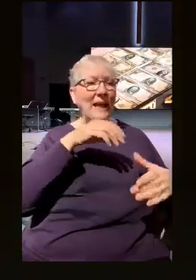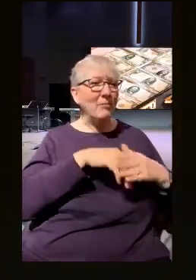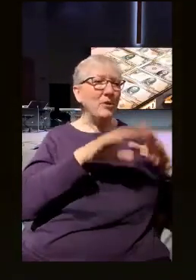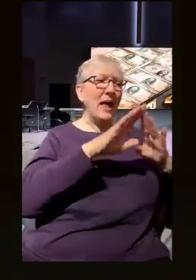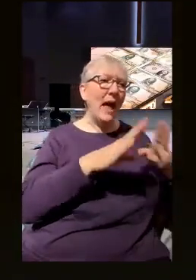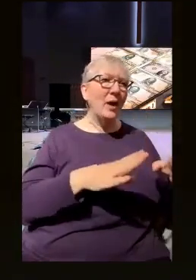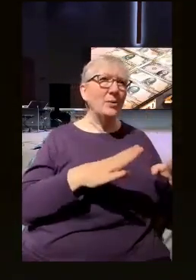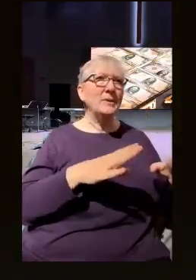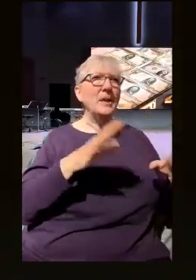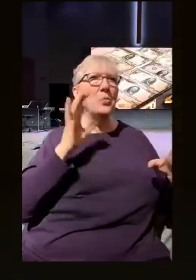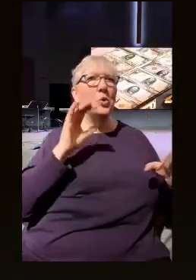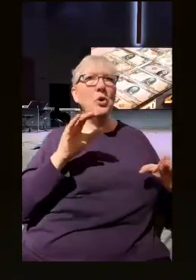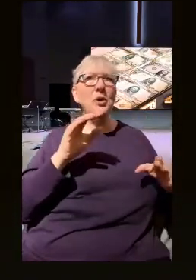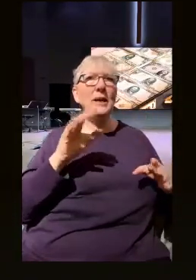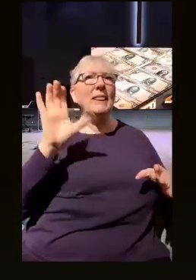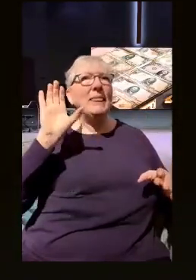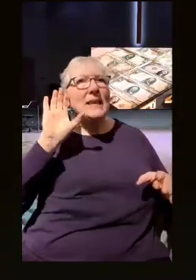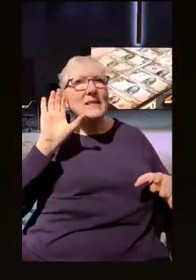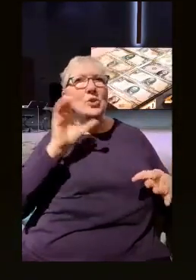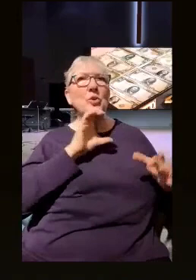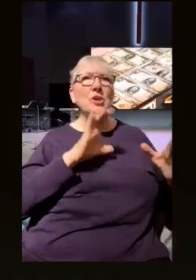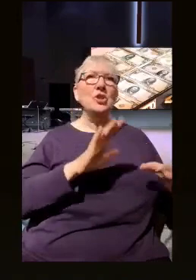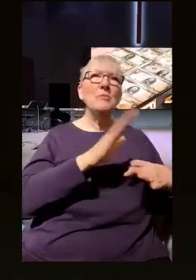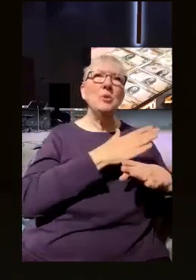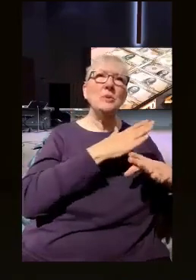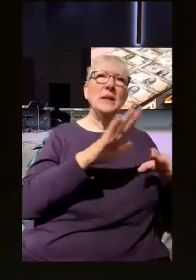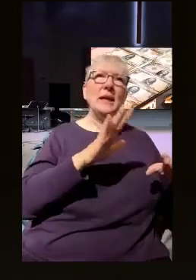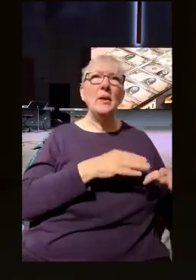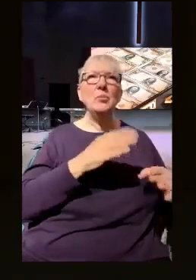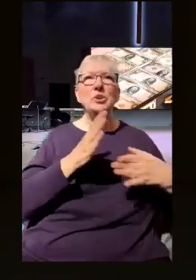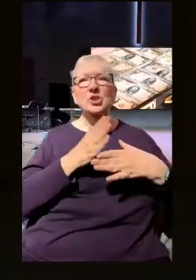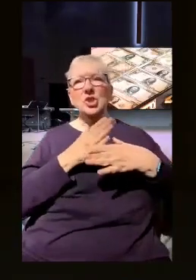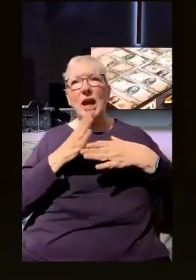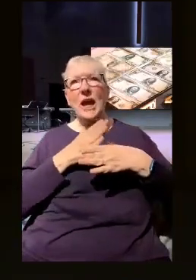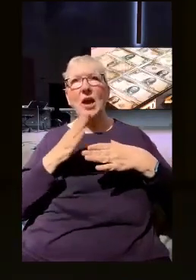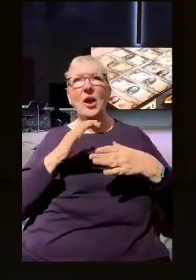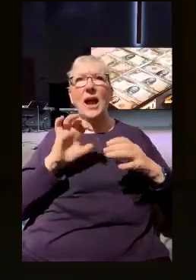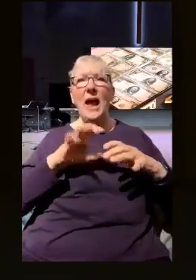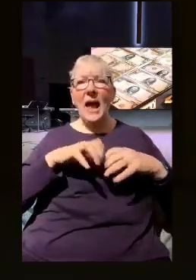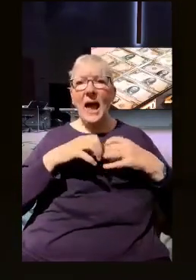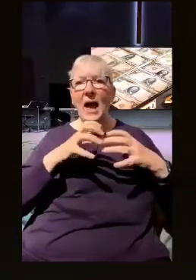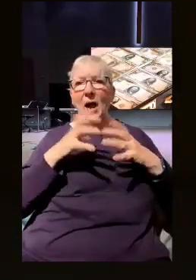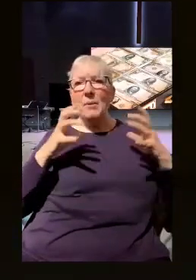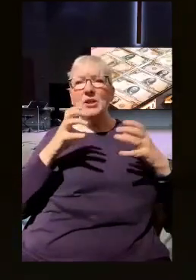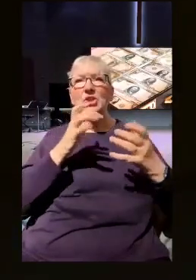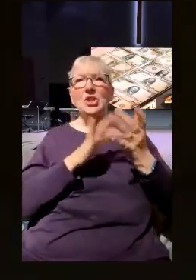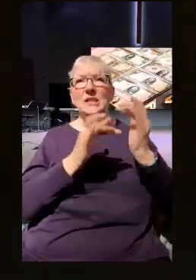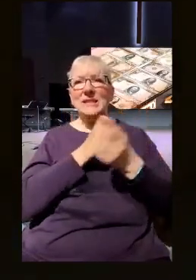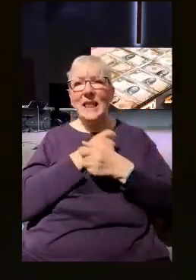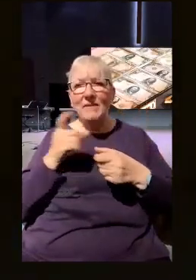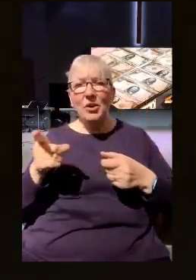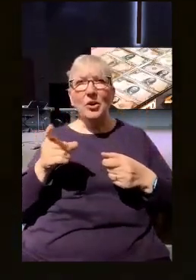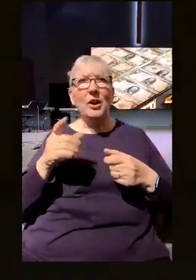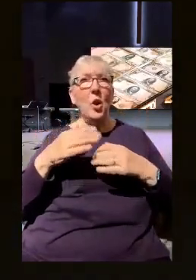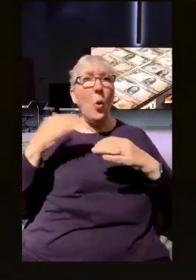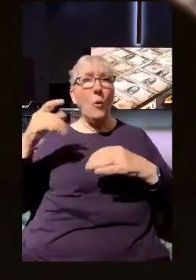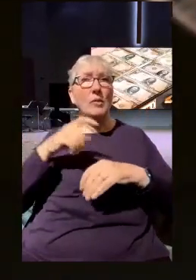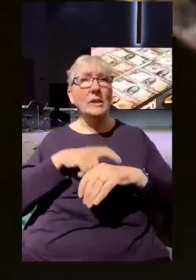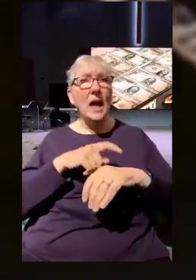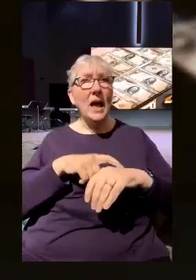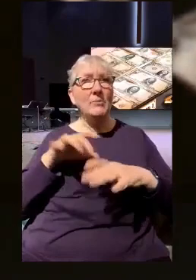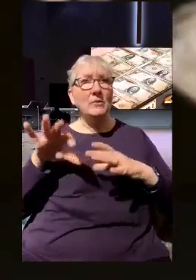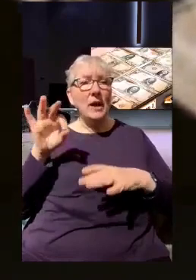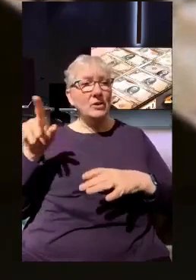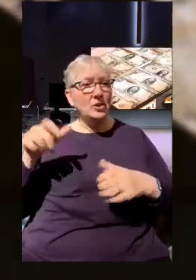kind of share the love of Jesus with her, and, you know, over time, she found, here she was living the life,